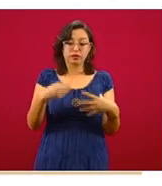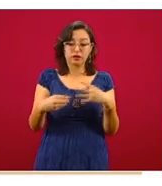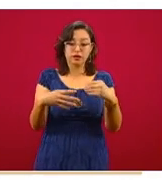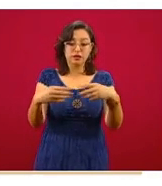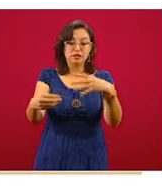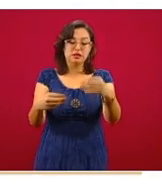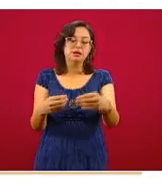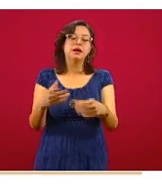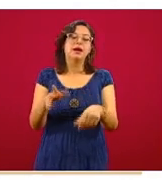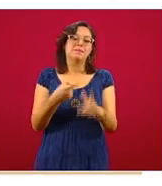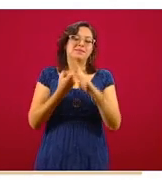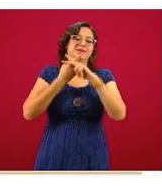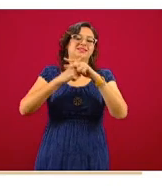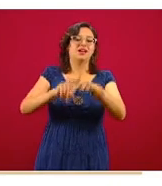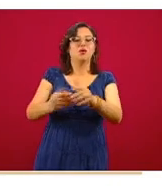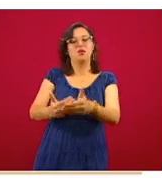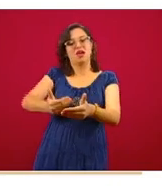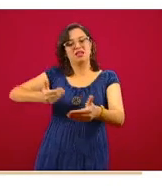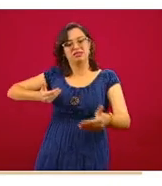cases.